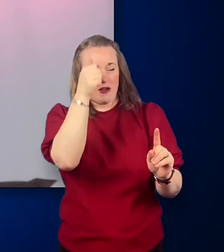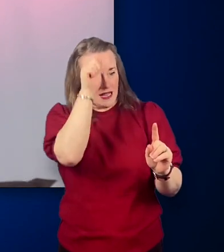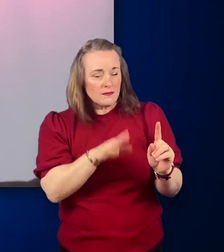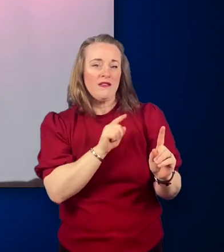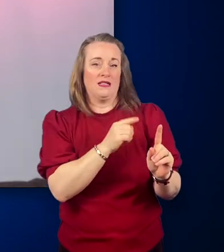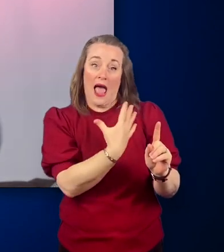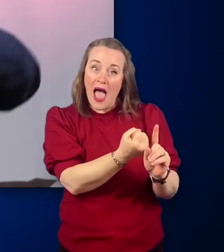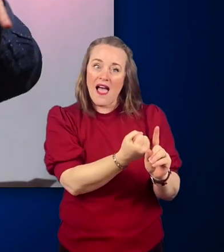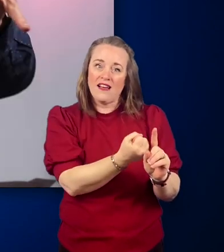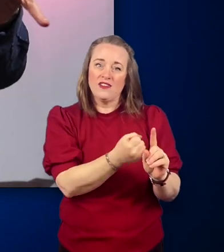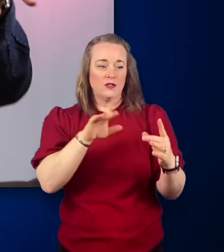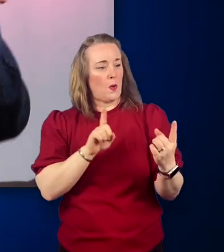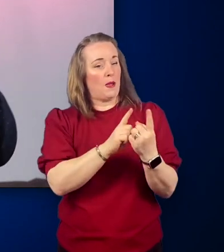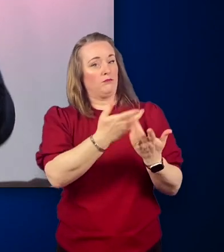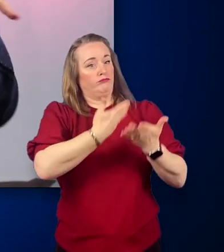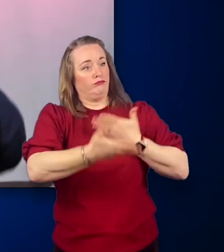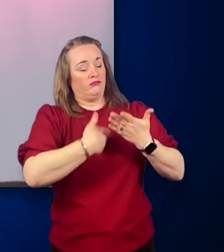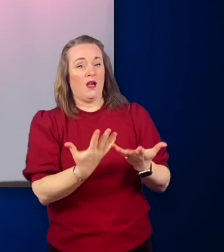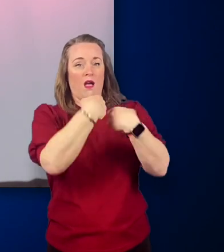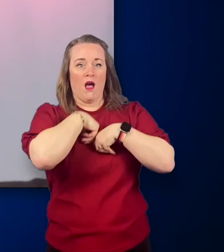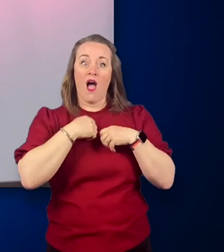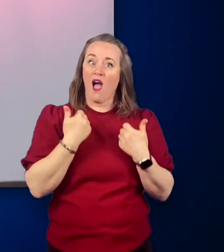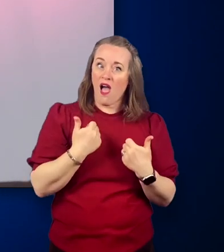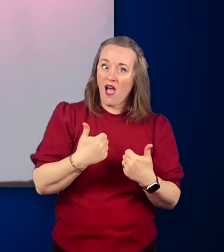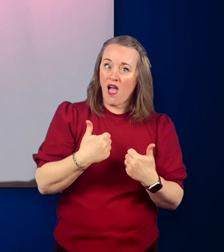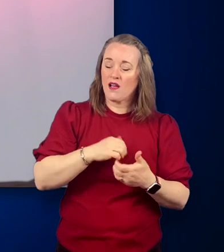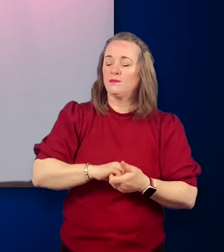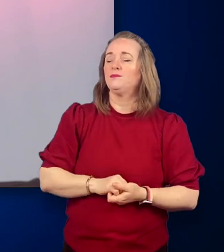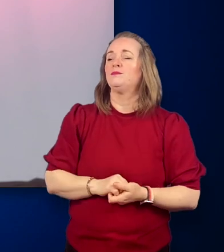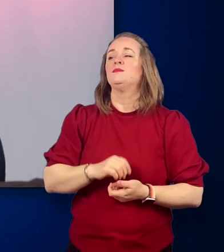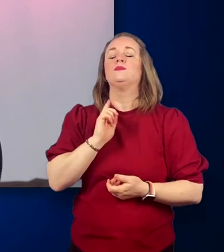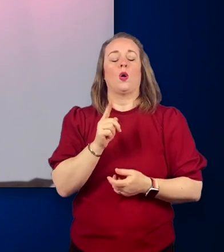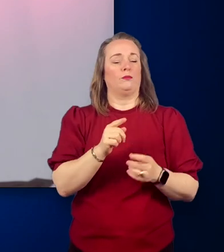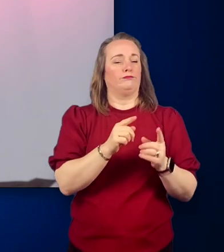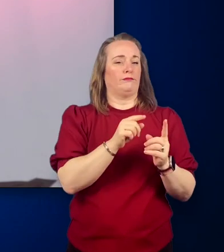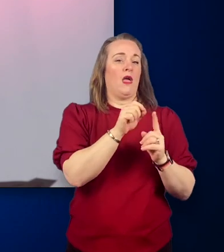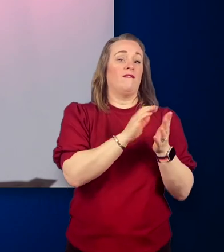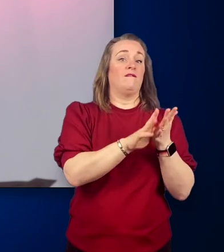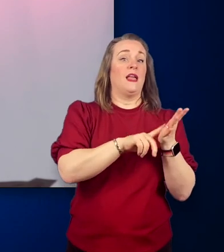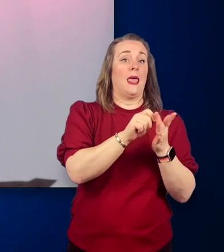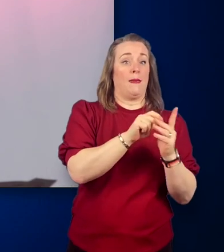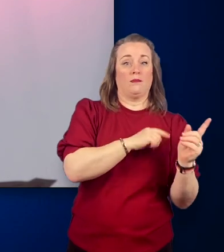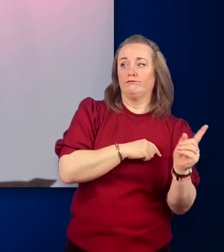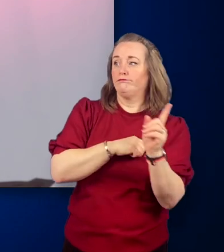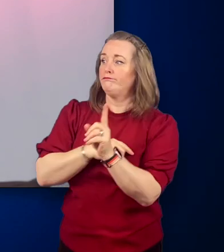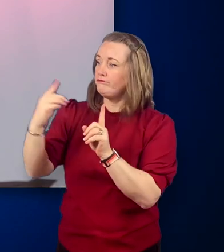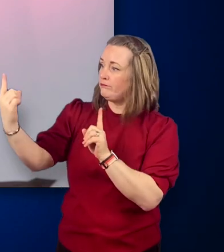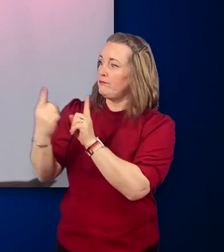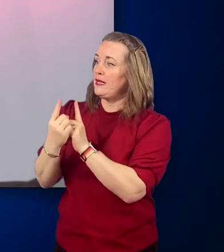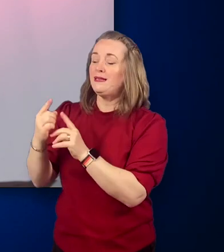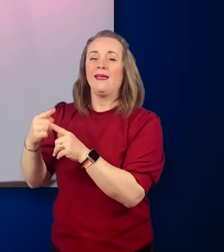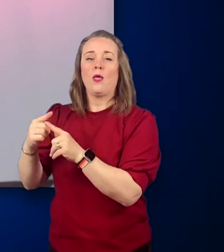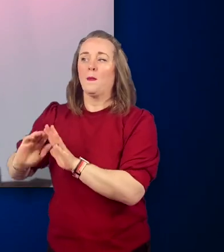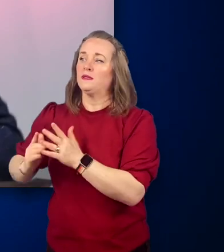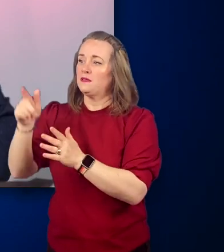Philip comes out of a revival situation to have a conversation with one